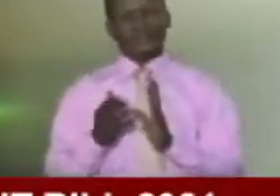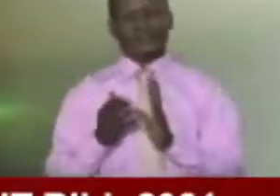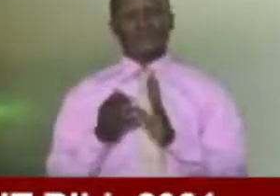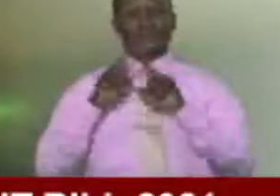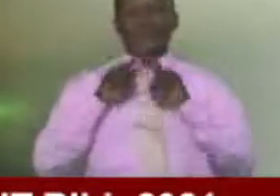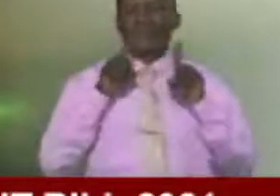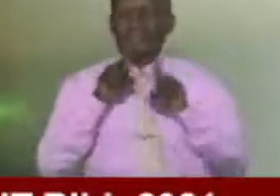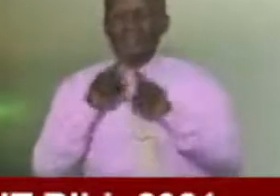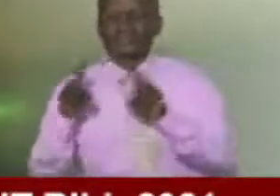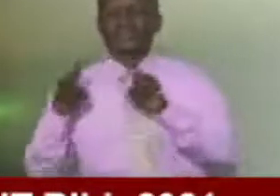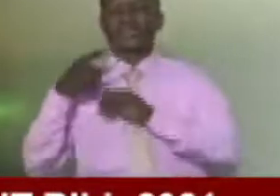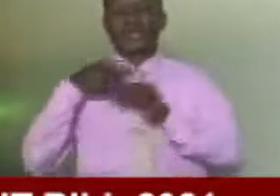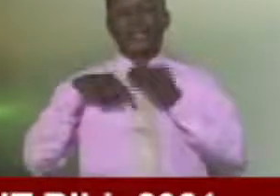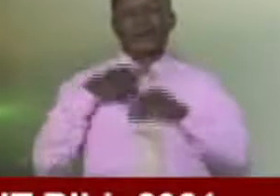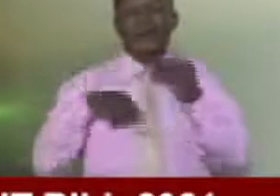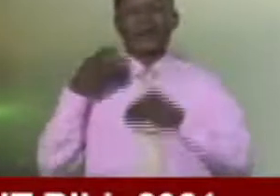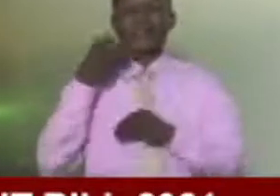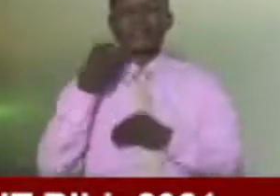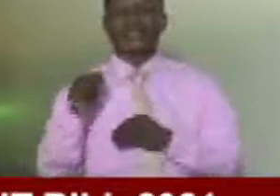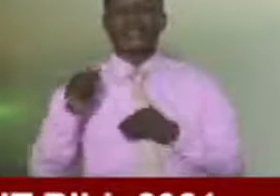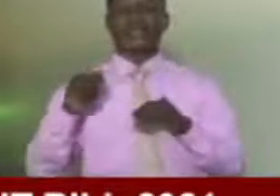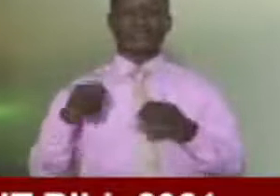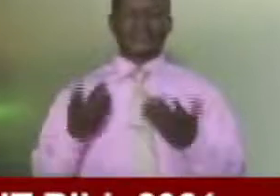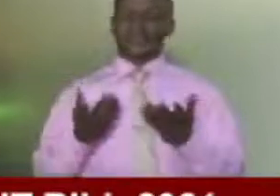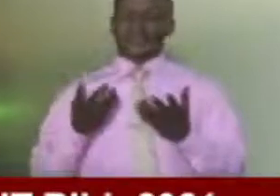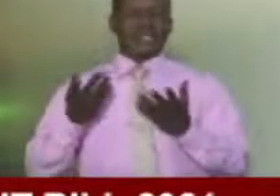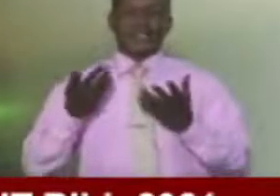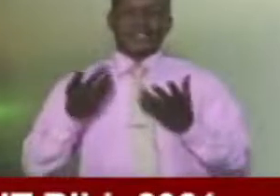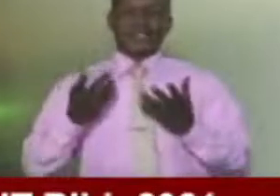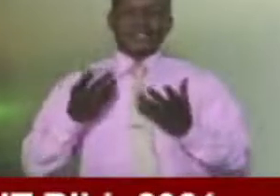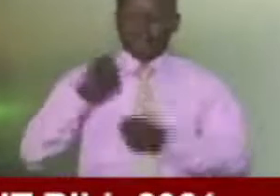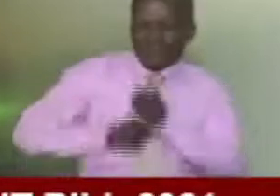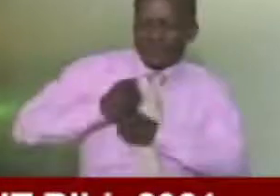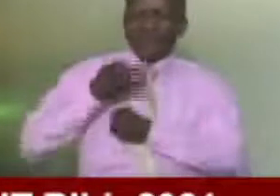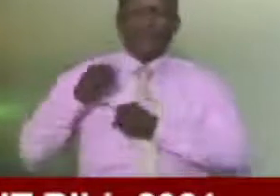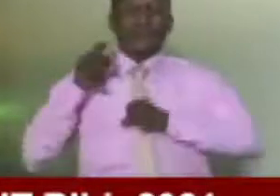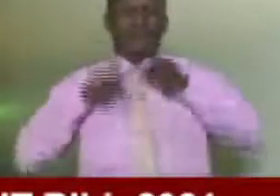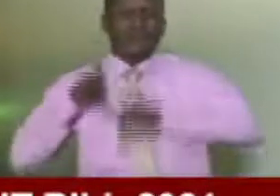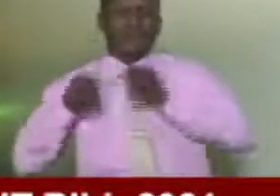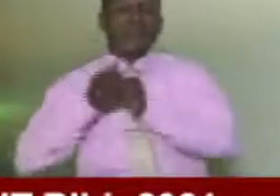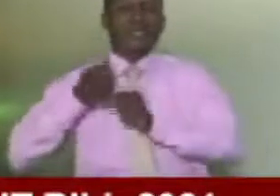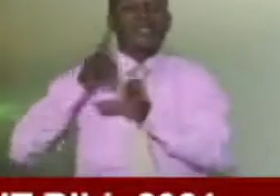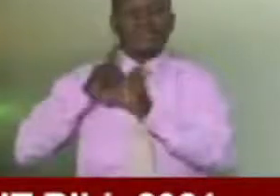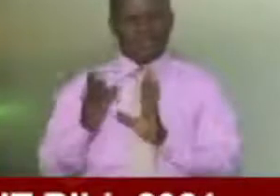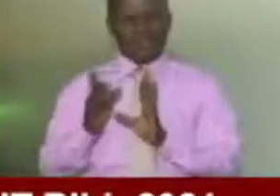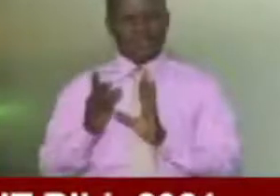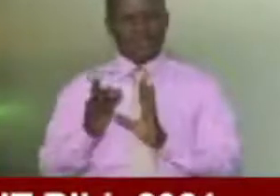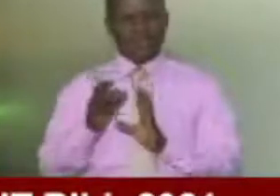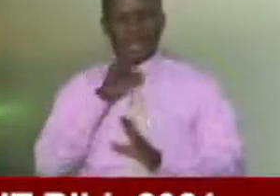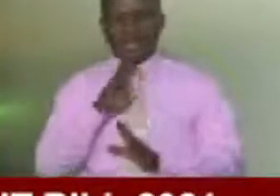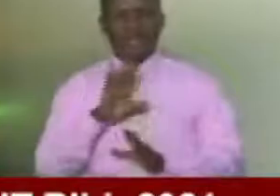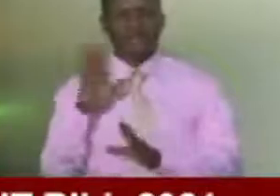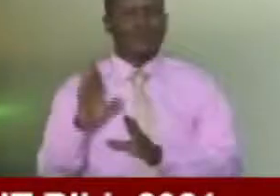up about the rights of people living with disability. Are those care taken care of, or are